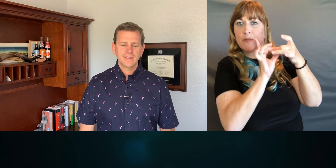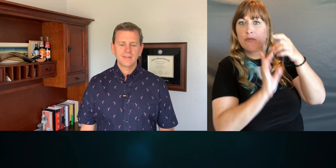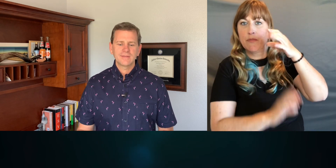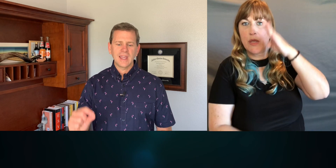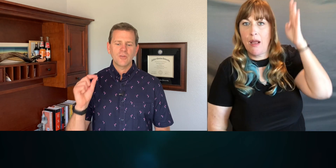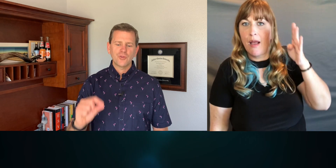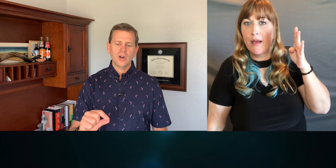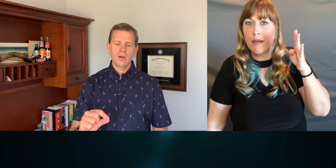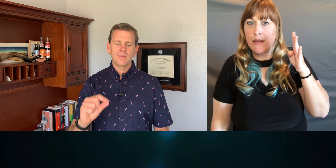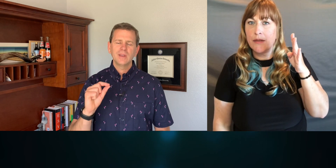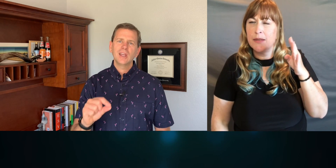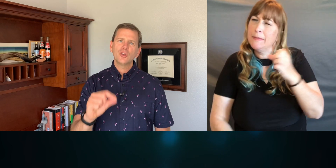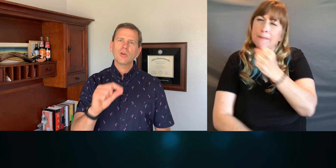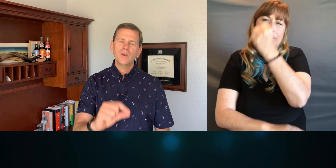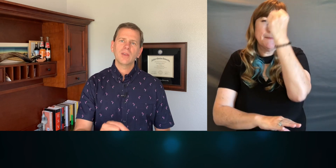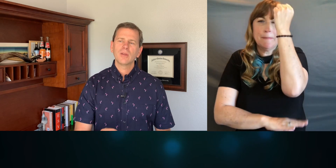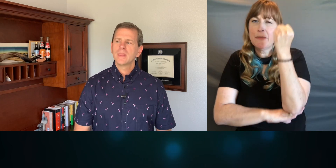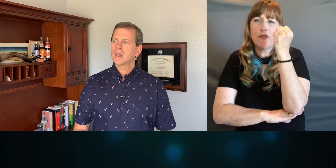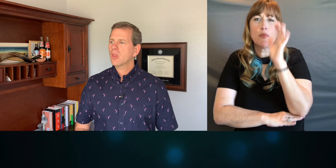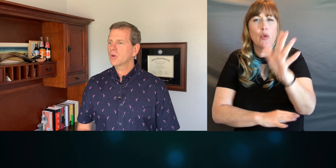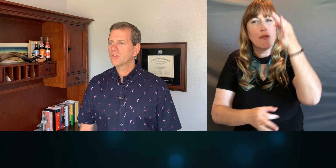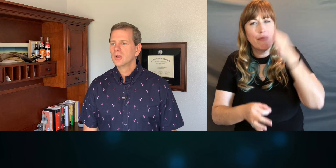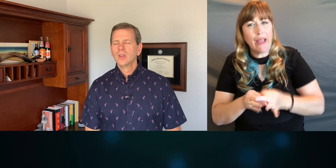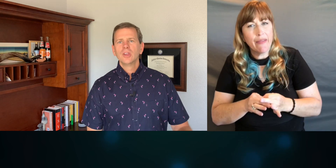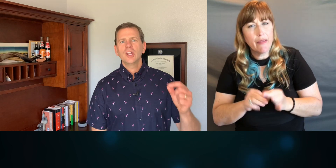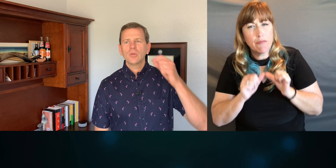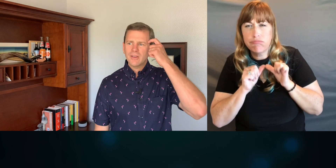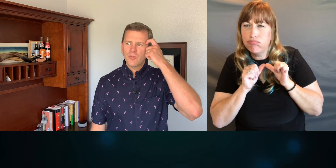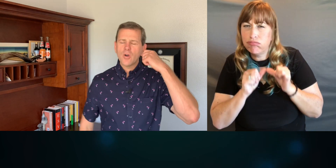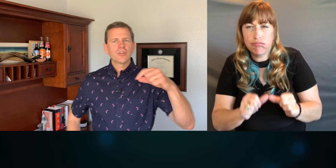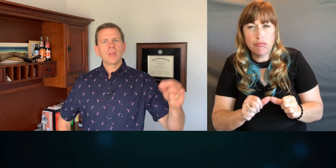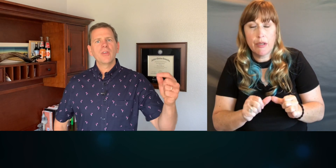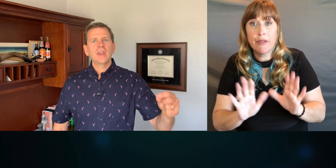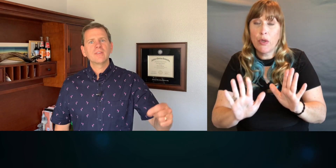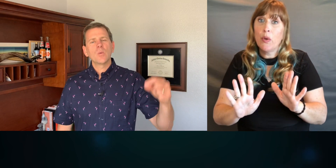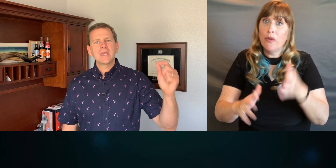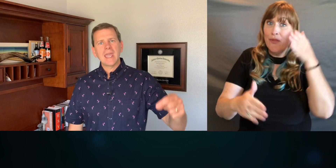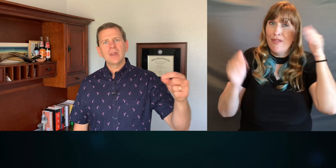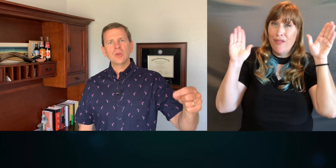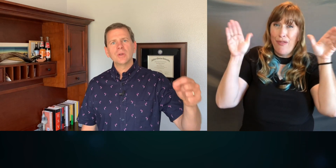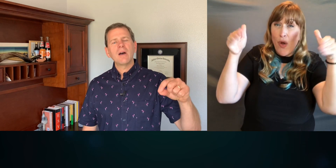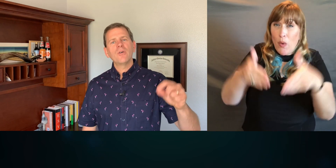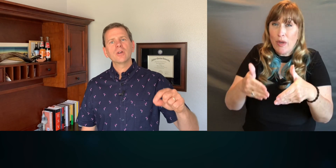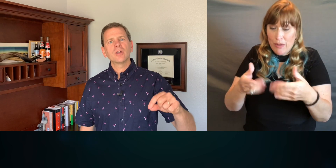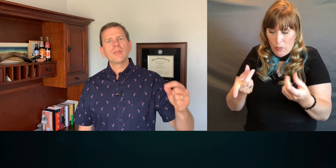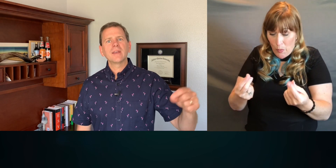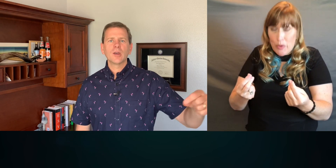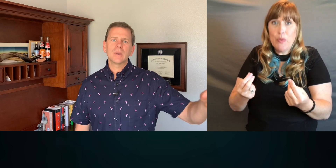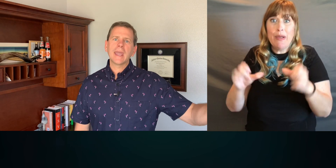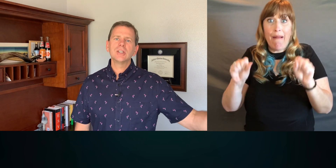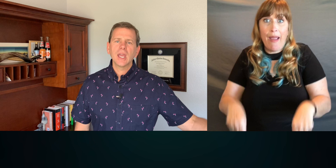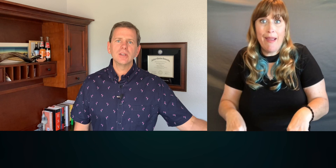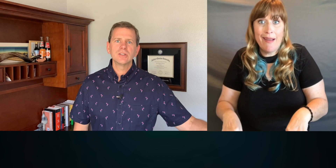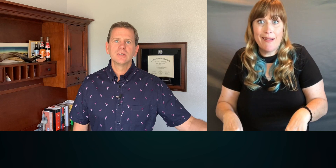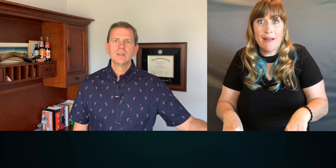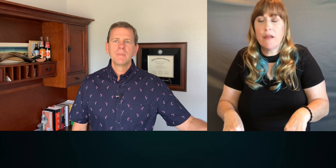end. He says, stand firm in your faith. In other words, you know, let's focus on the things that we can do and not focus on the things that we